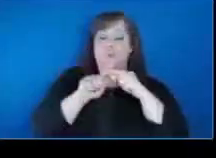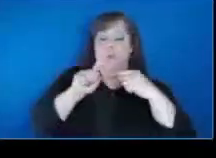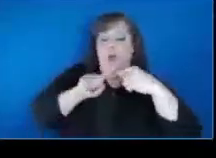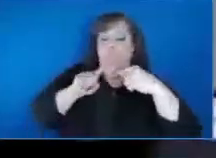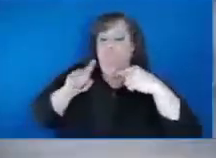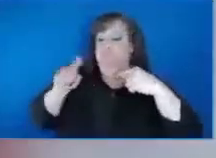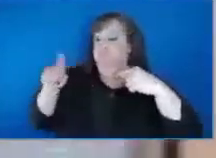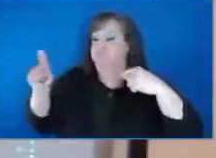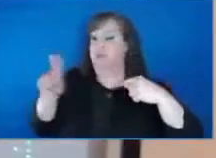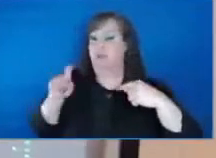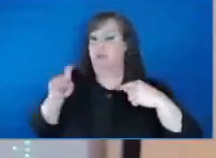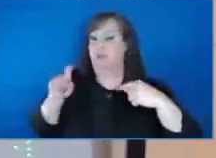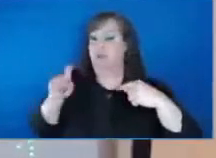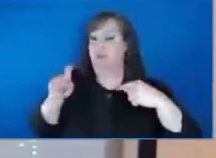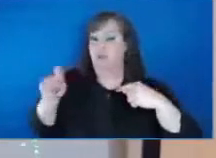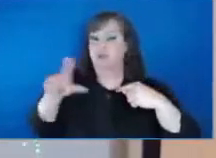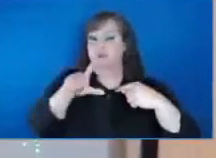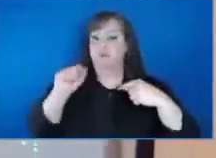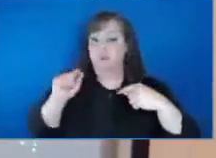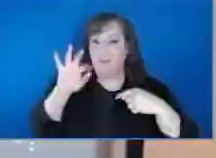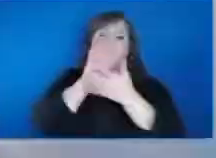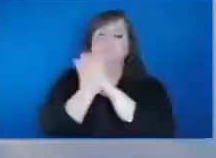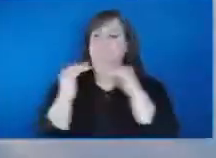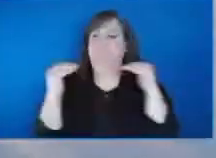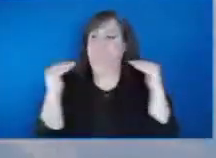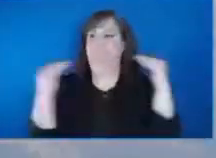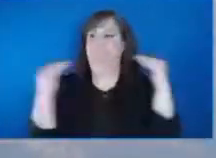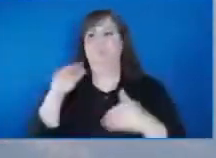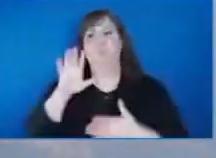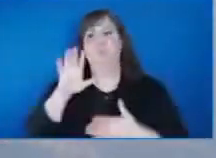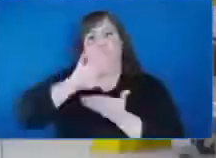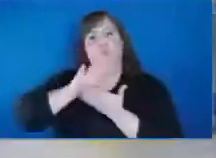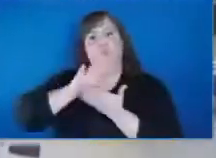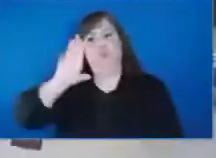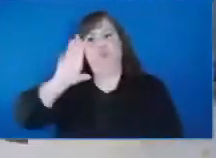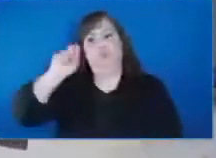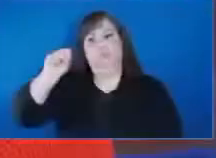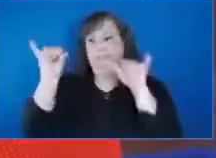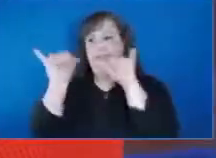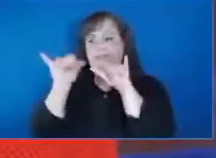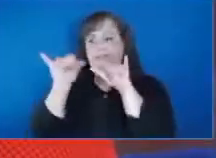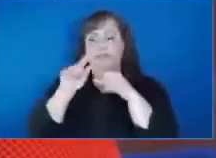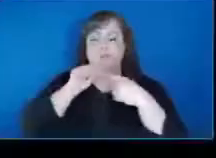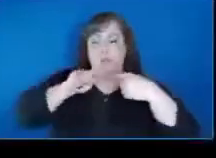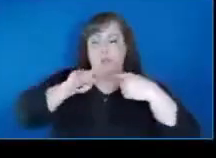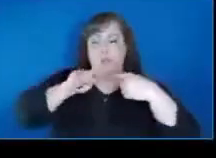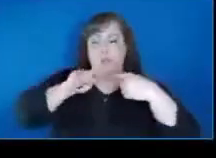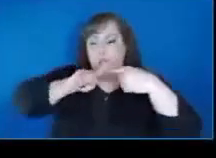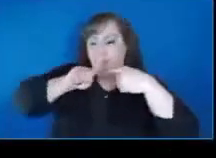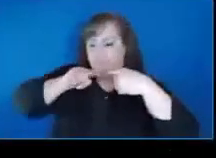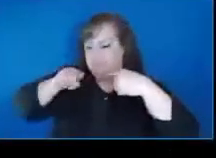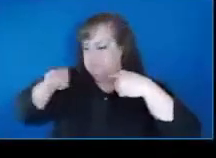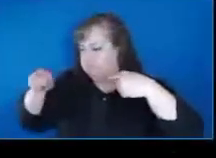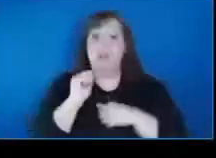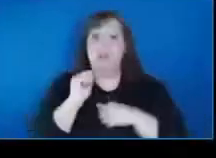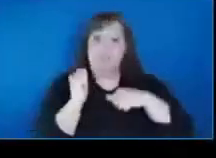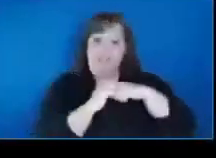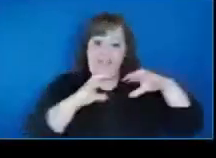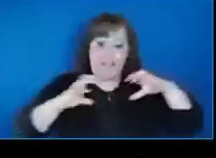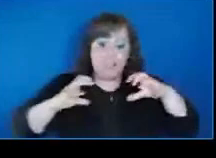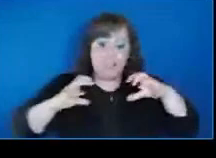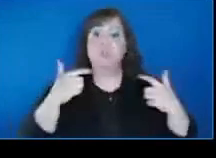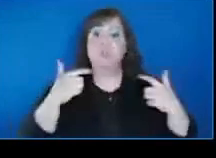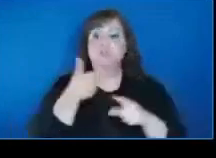size of a school bus. As the solar array opens up, it's going to swing out in this direction. The asteroid's only 2 football fields in size.